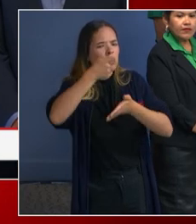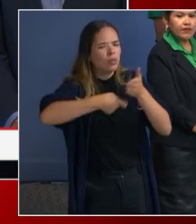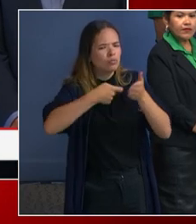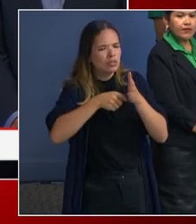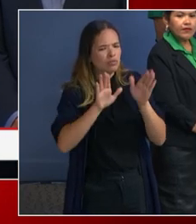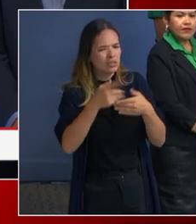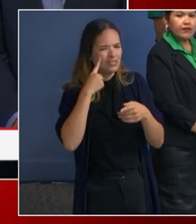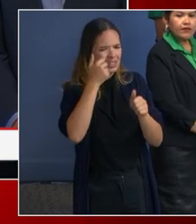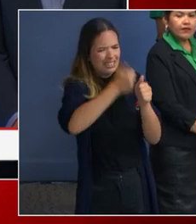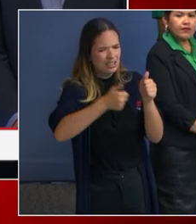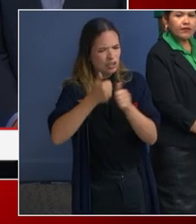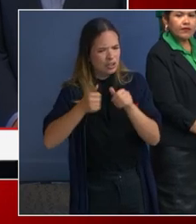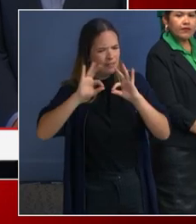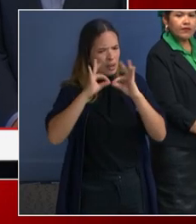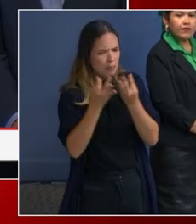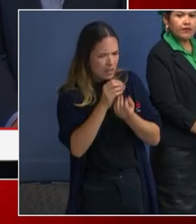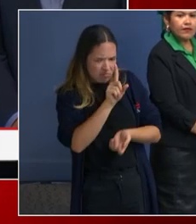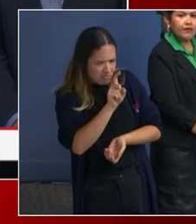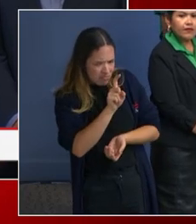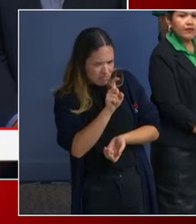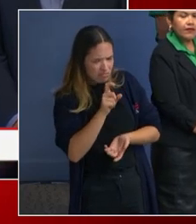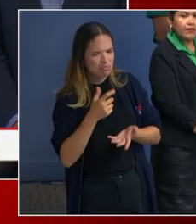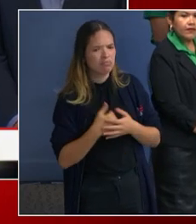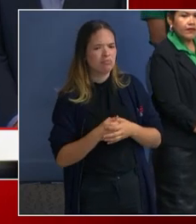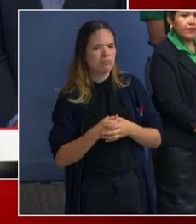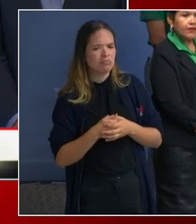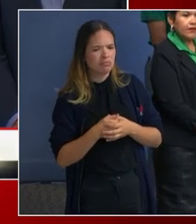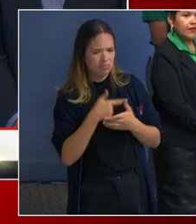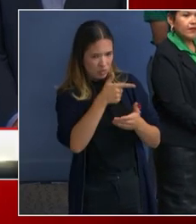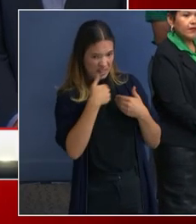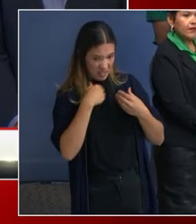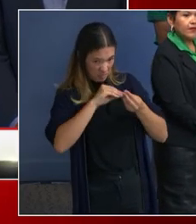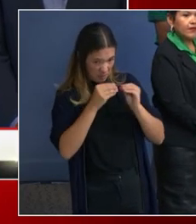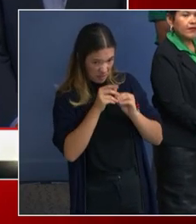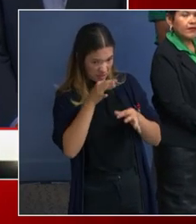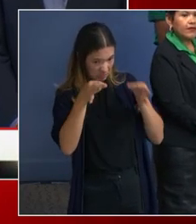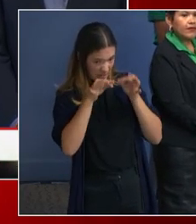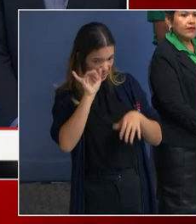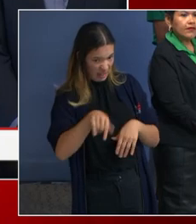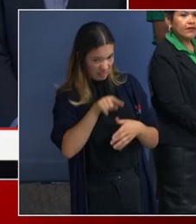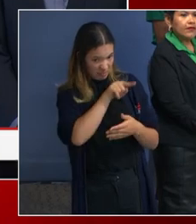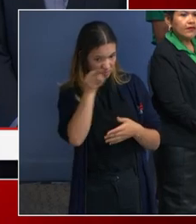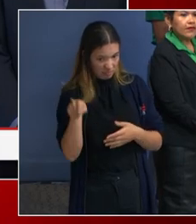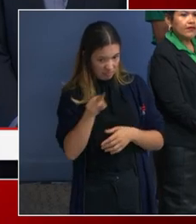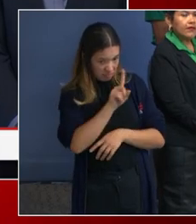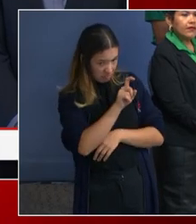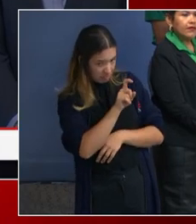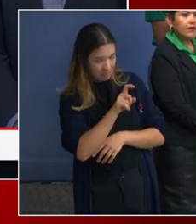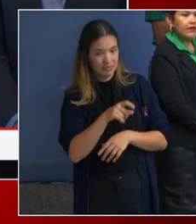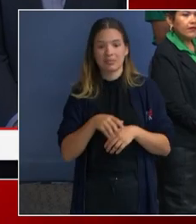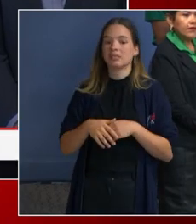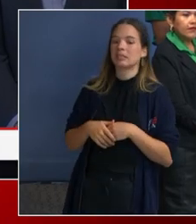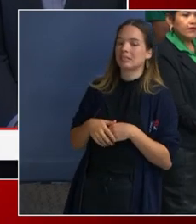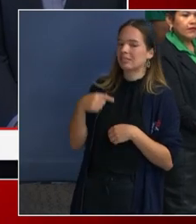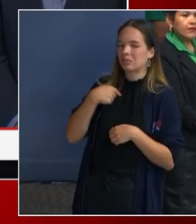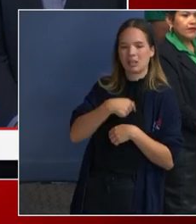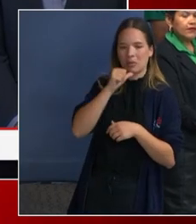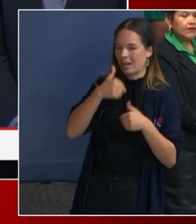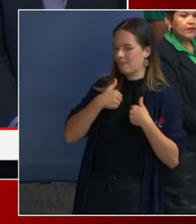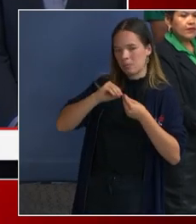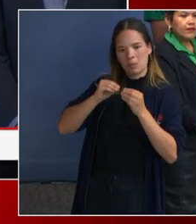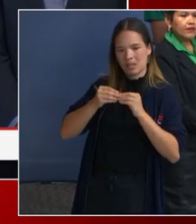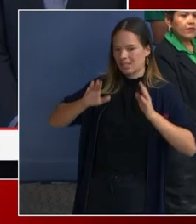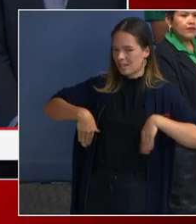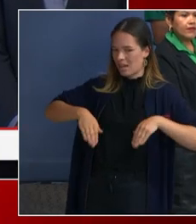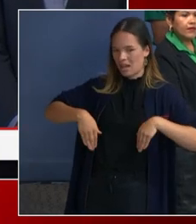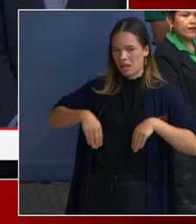is there some kind of metric you can give us to explain how much those hotel rooms are costing? I don't right now, but I'm happy to provide that. And